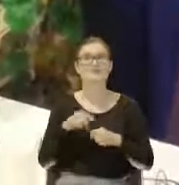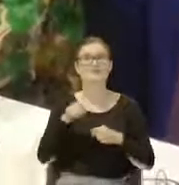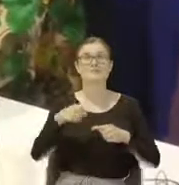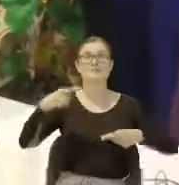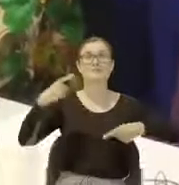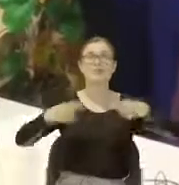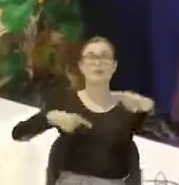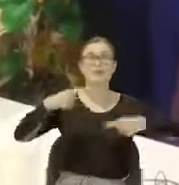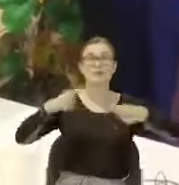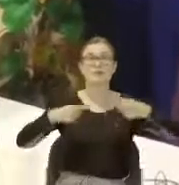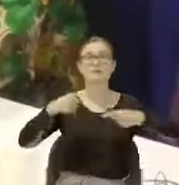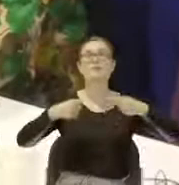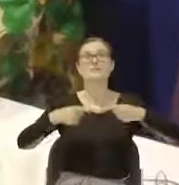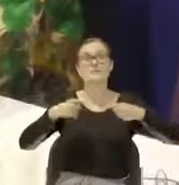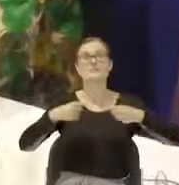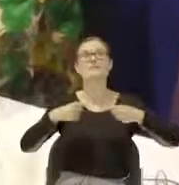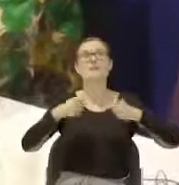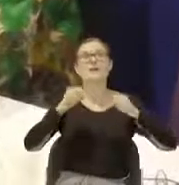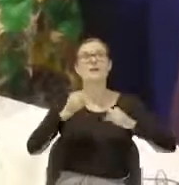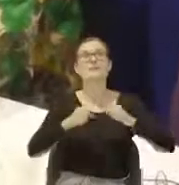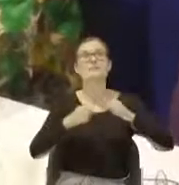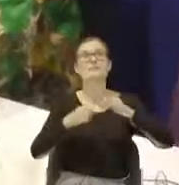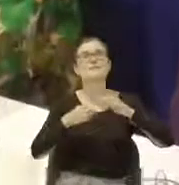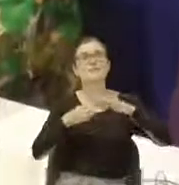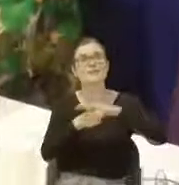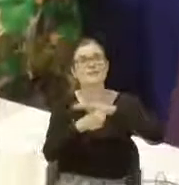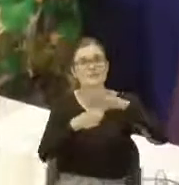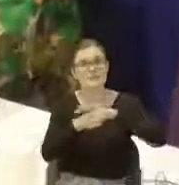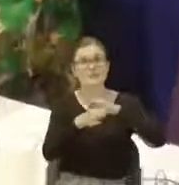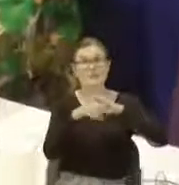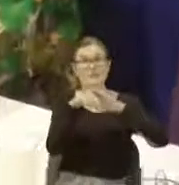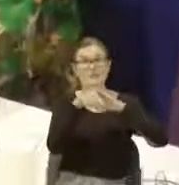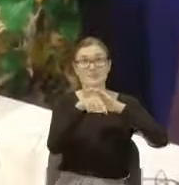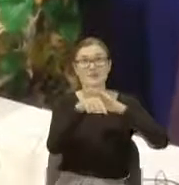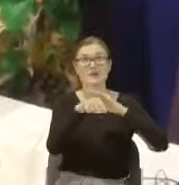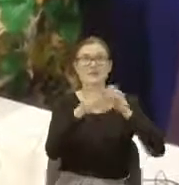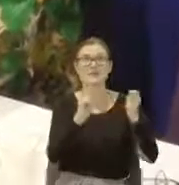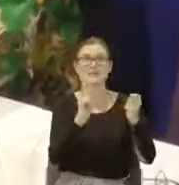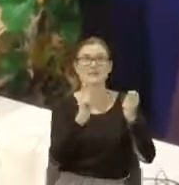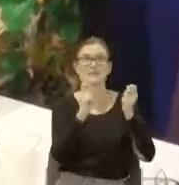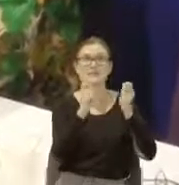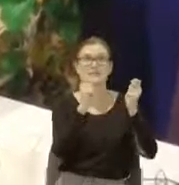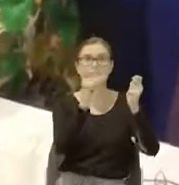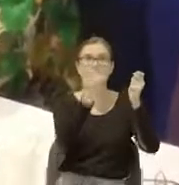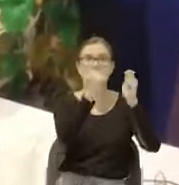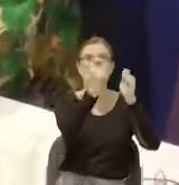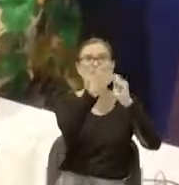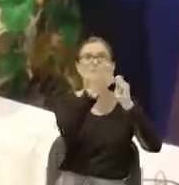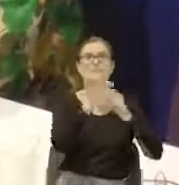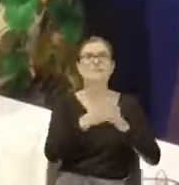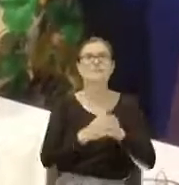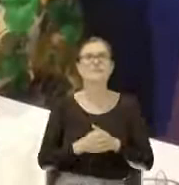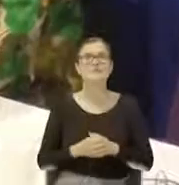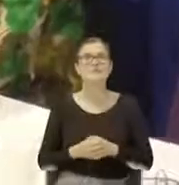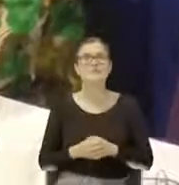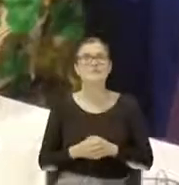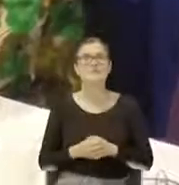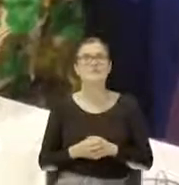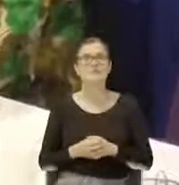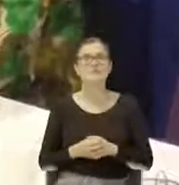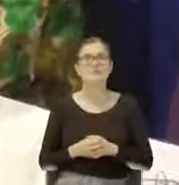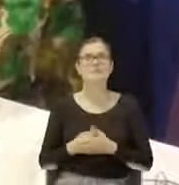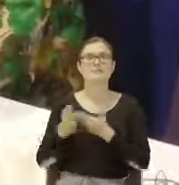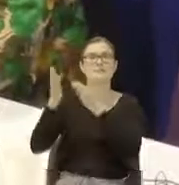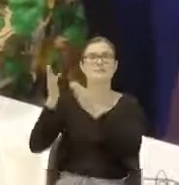some. The G20, under the Italian presidency, we joined forces, UCLG, Habitat, and OECD, to make sure that